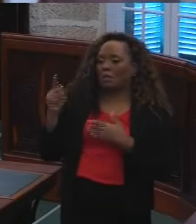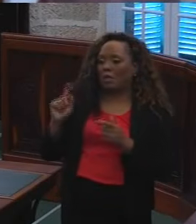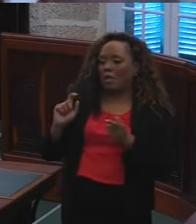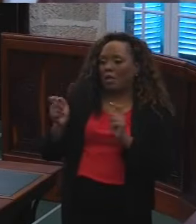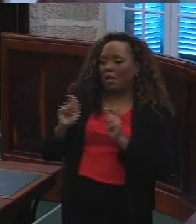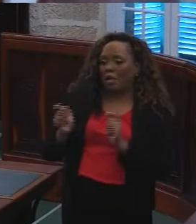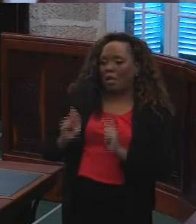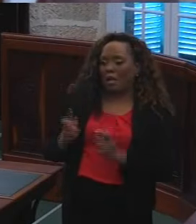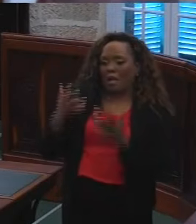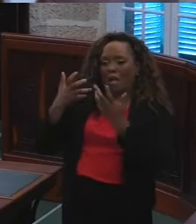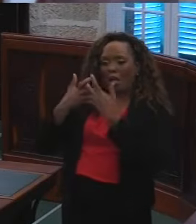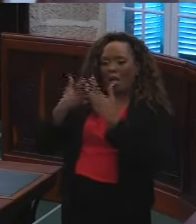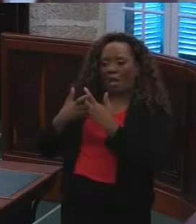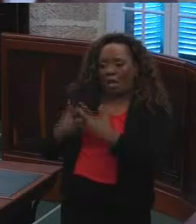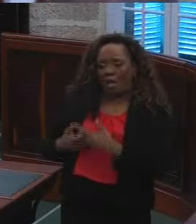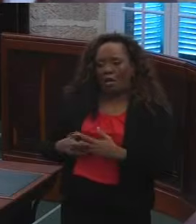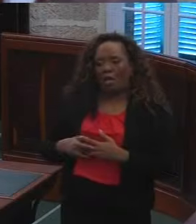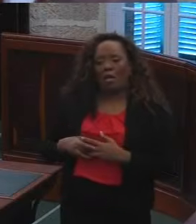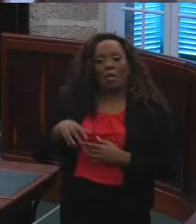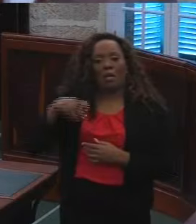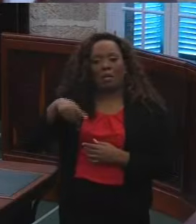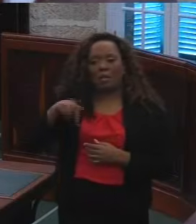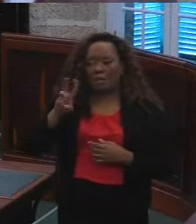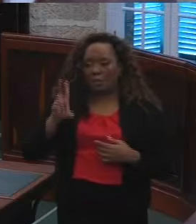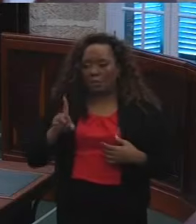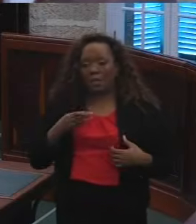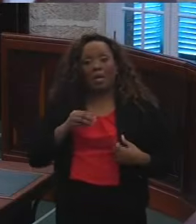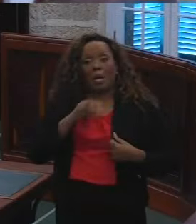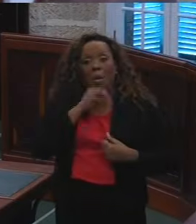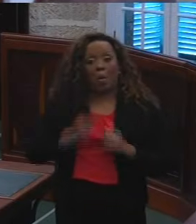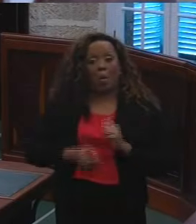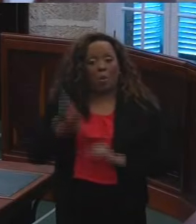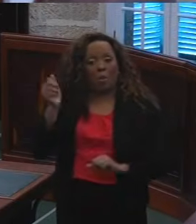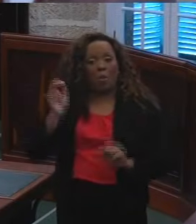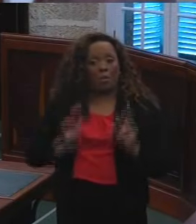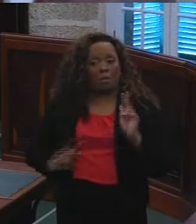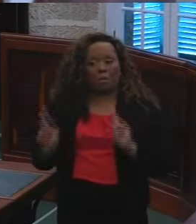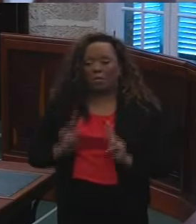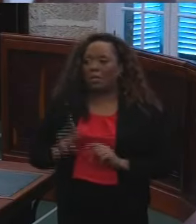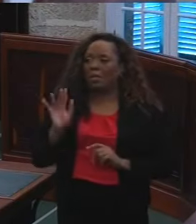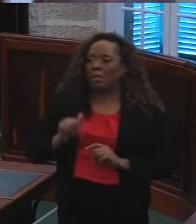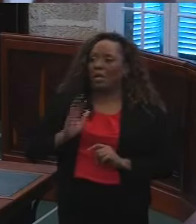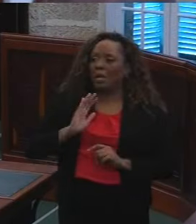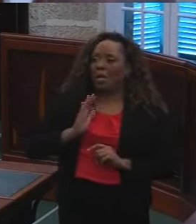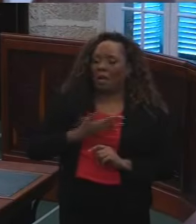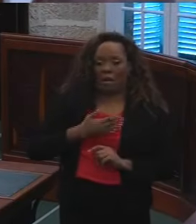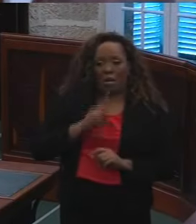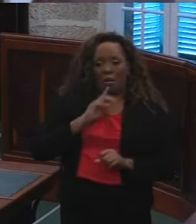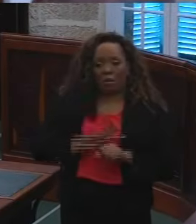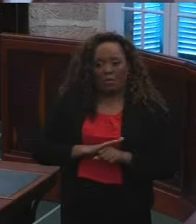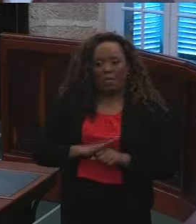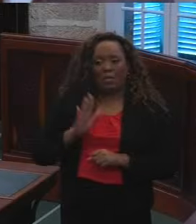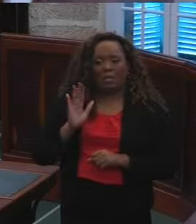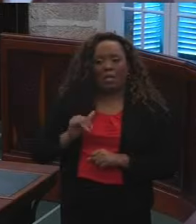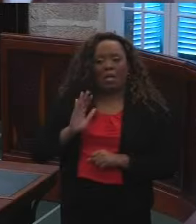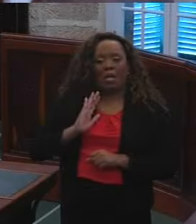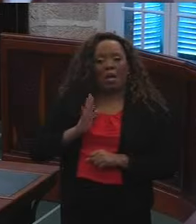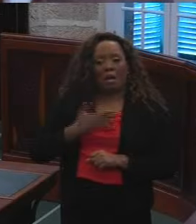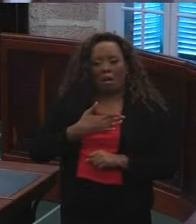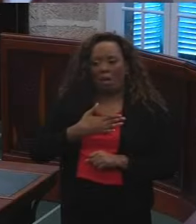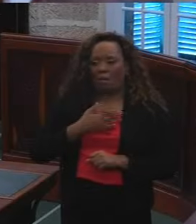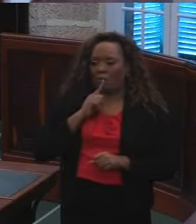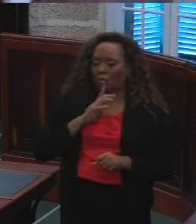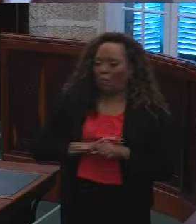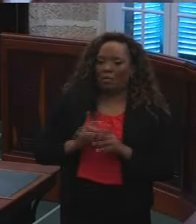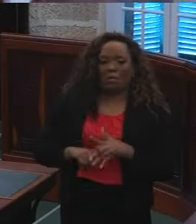and, of course, our elderly population. That is a firm commitment from this minister and this government, and it is going to be